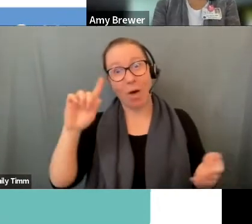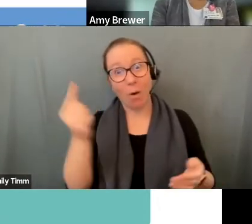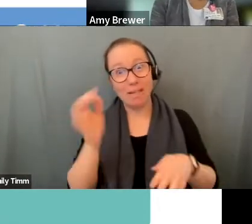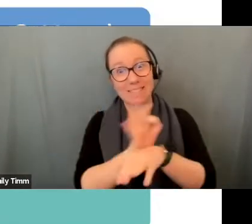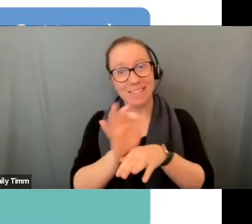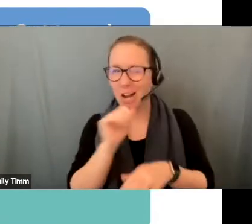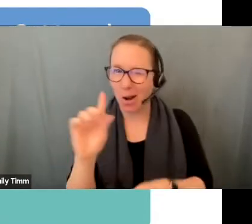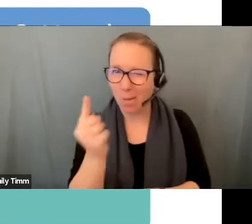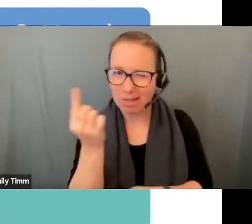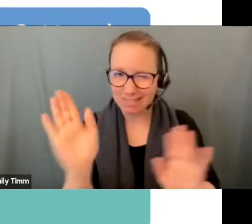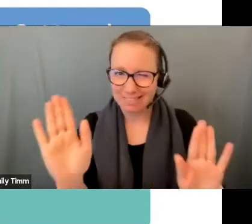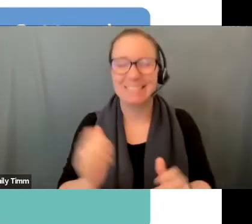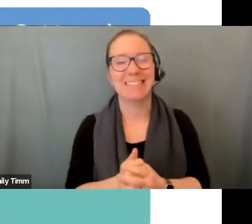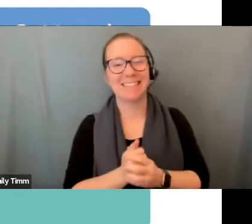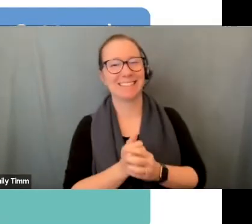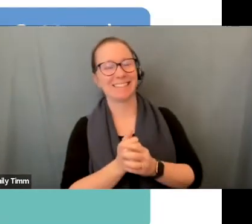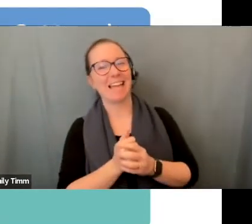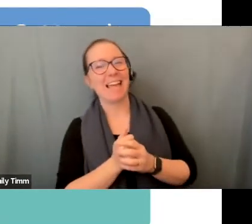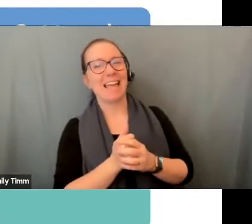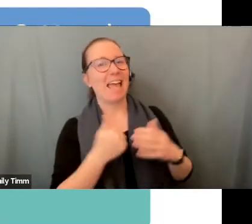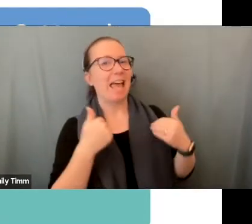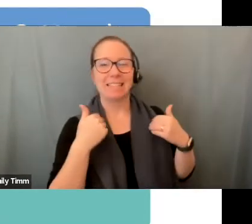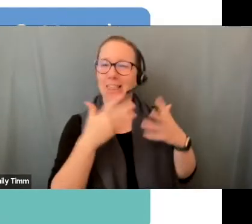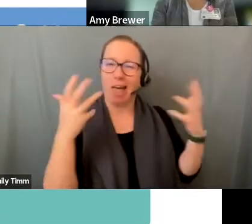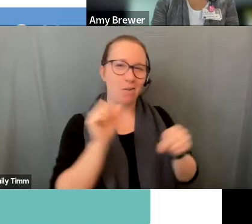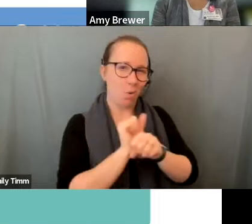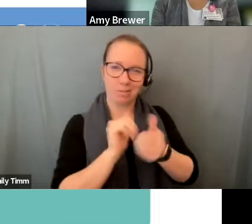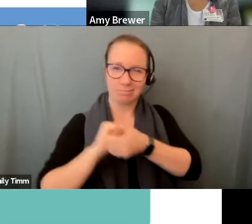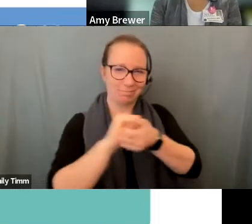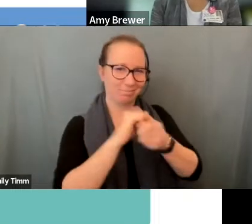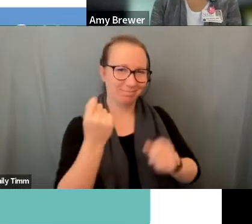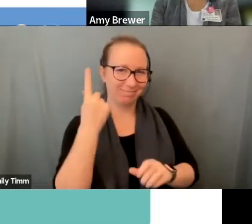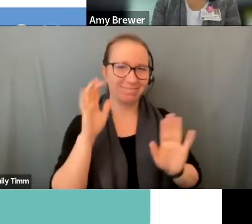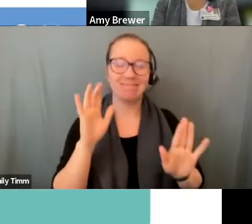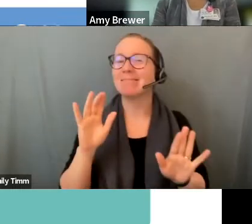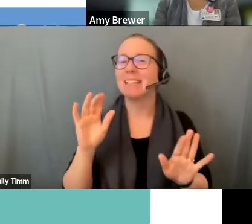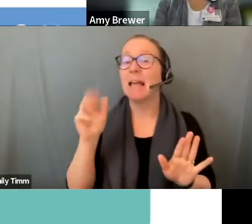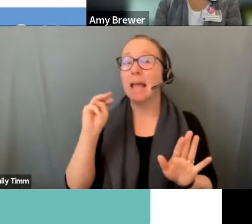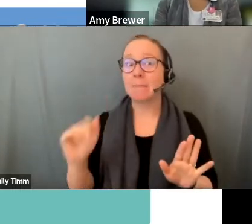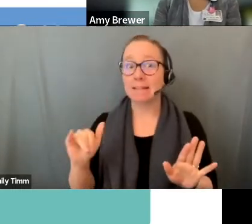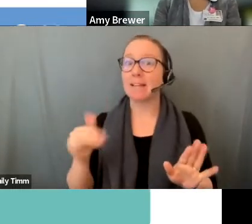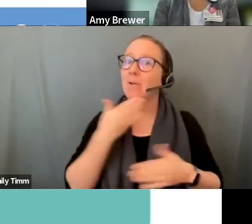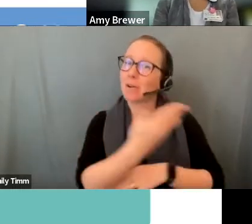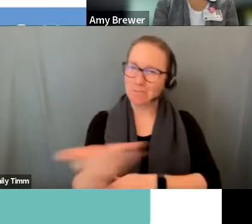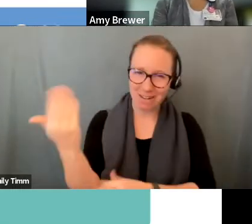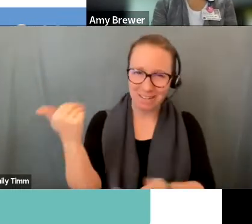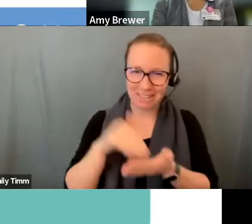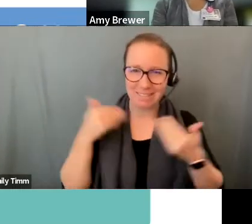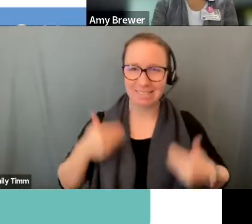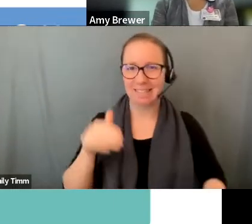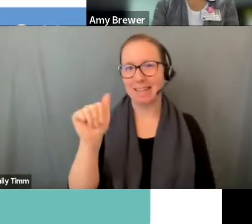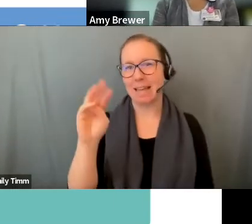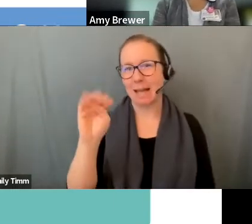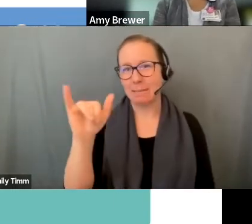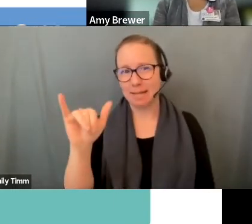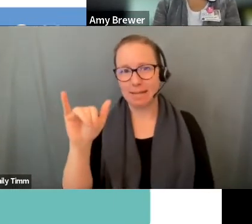a collective brain and it takes a lot of contributions. Amy, no problem. Go ahead. Good morning to everybody. My name is Amy Brewer. I